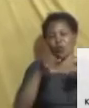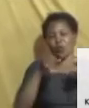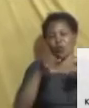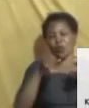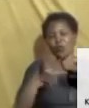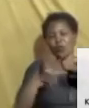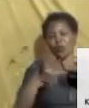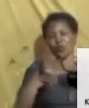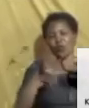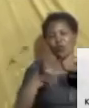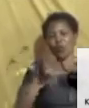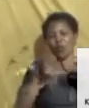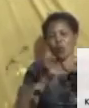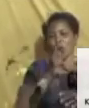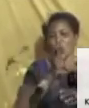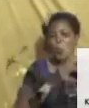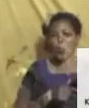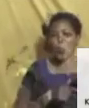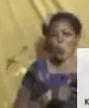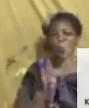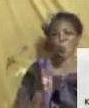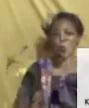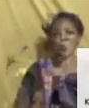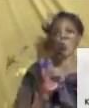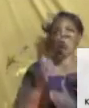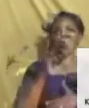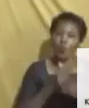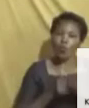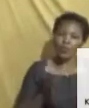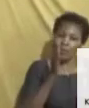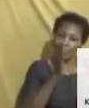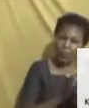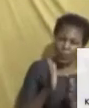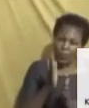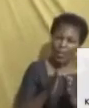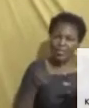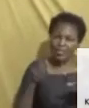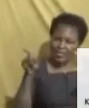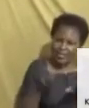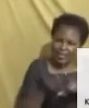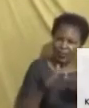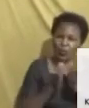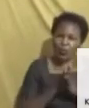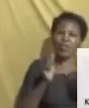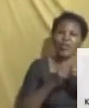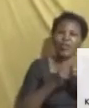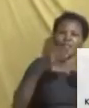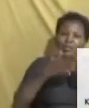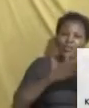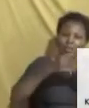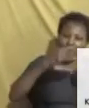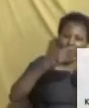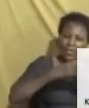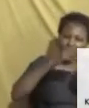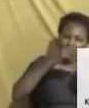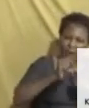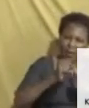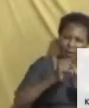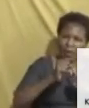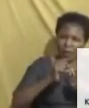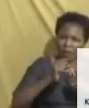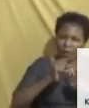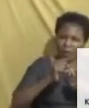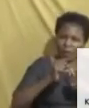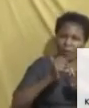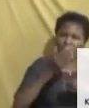is being prepared is synonymous to the 1985 palace siege of the Supreme